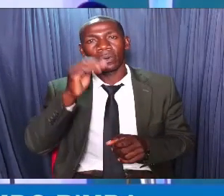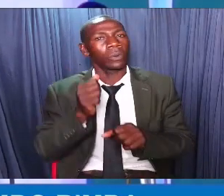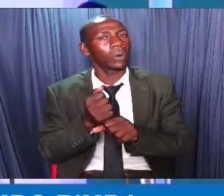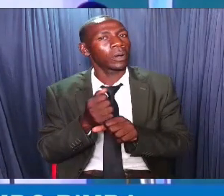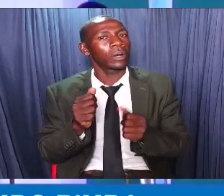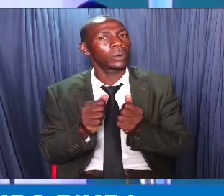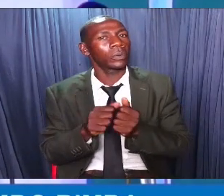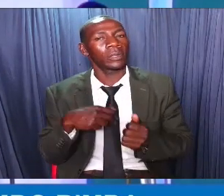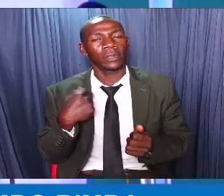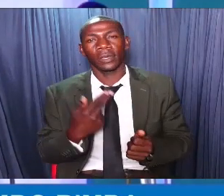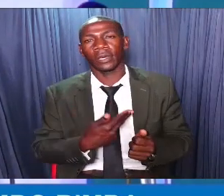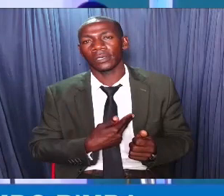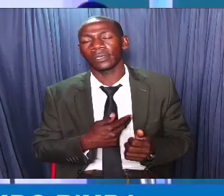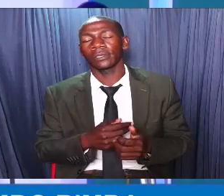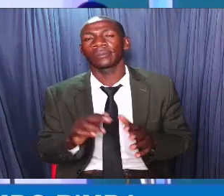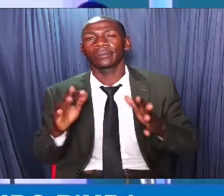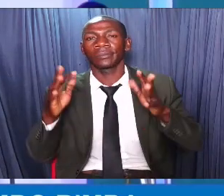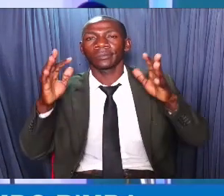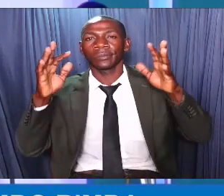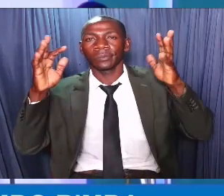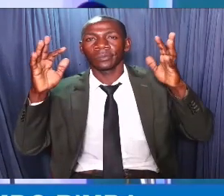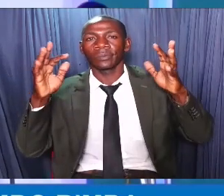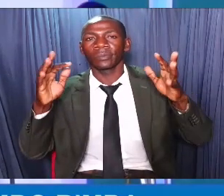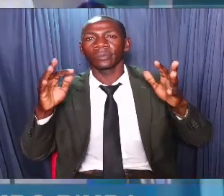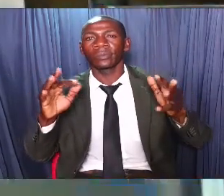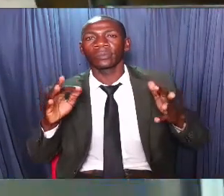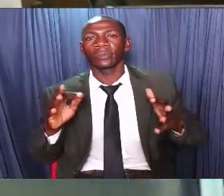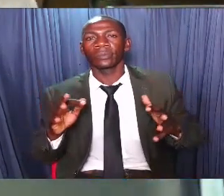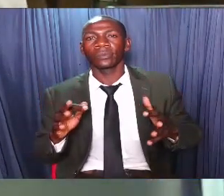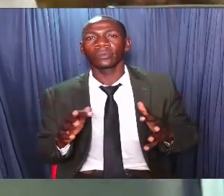pamoja nasi. God does the work together with us.